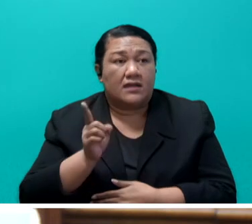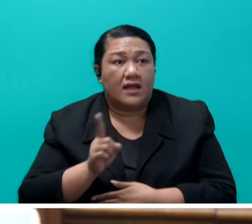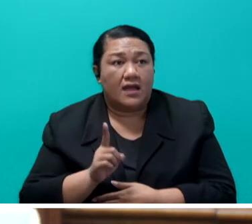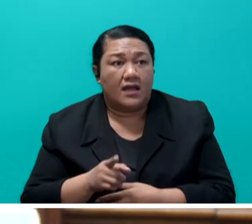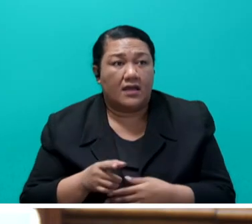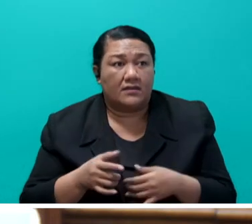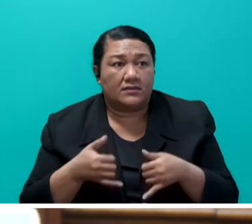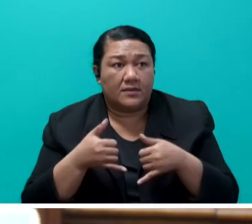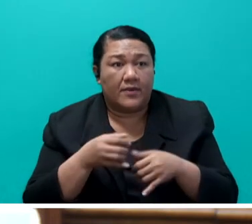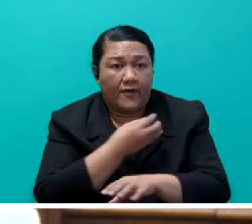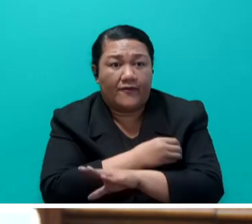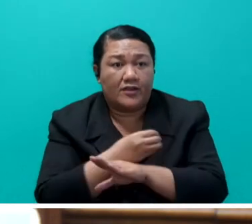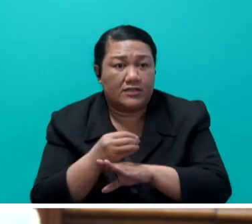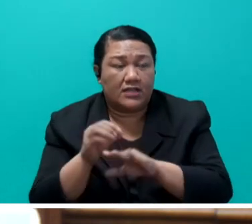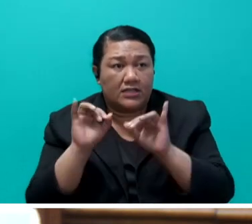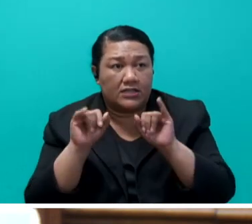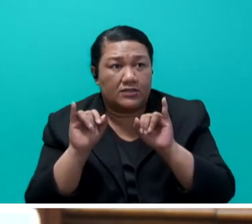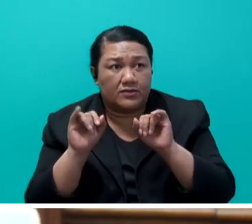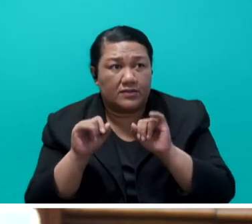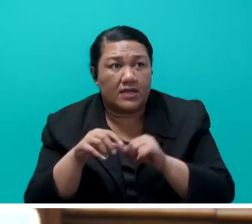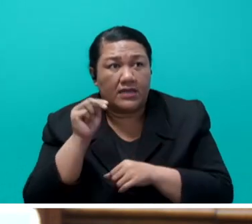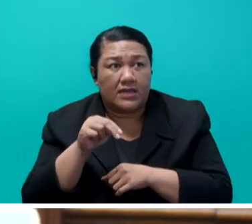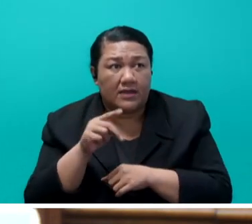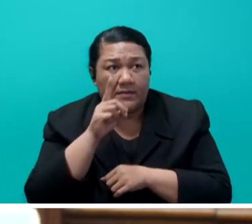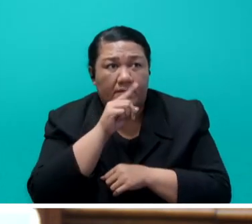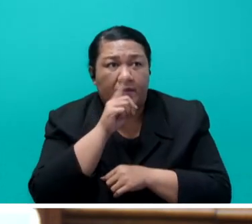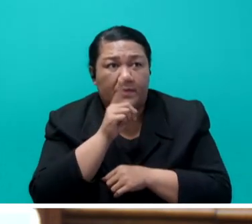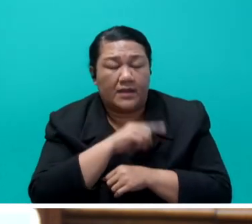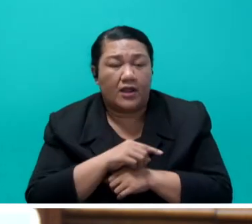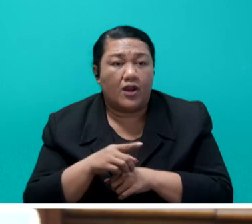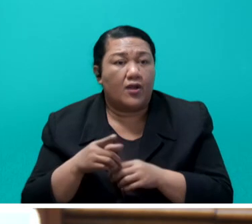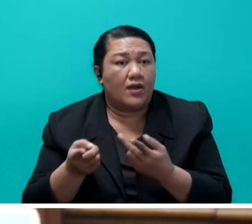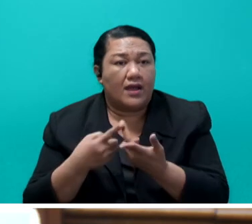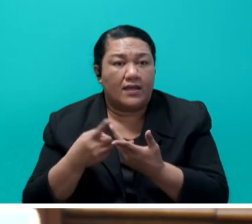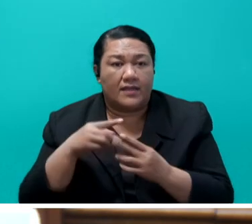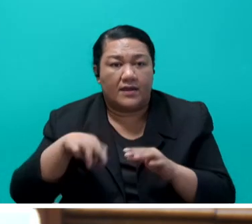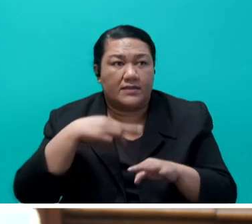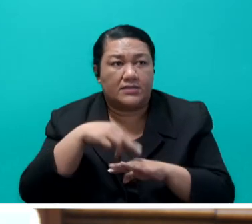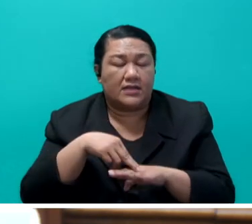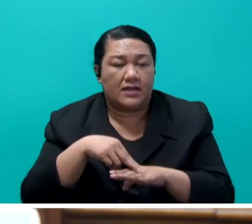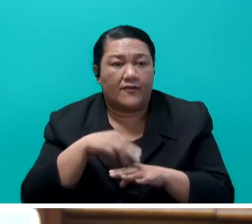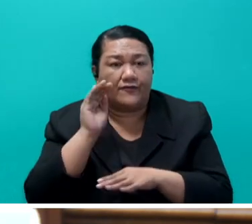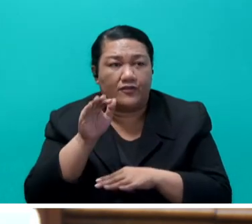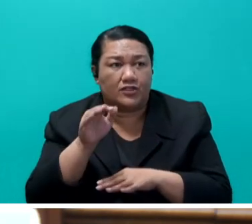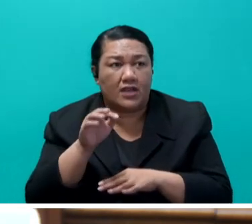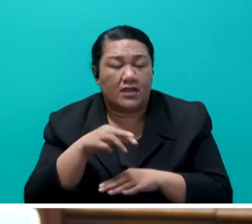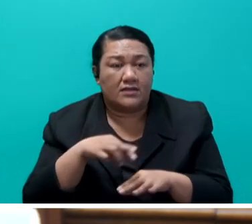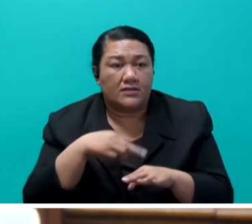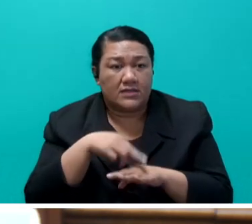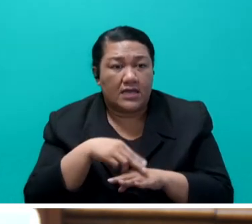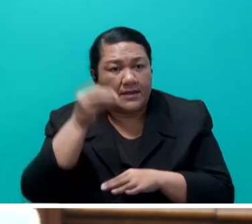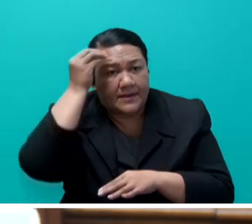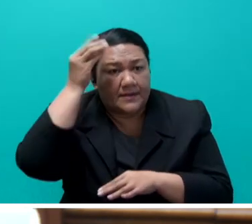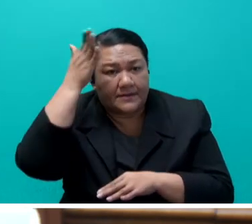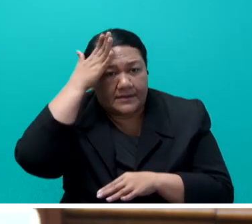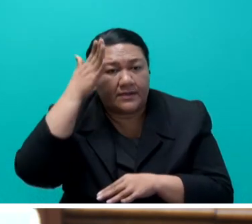of ocean issues that the needs of our people and of the region, the future generations, are kept in mind in all